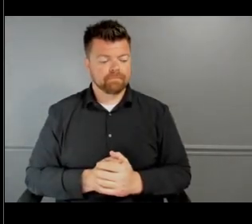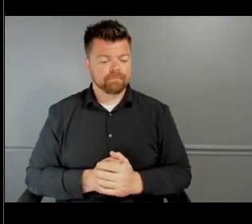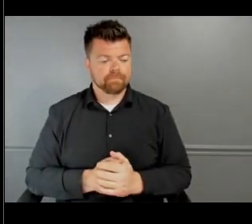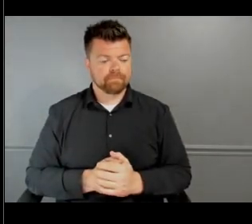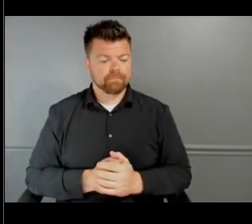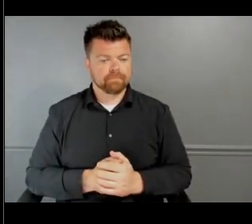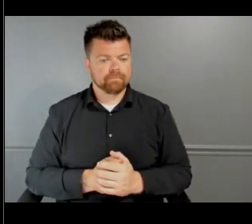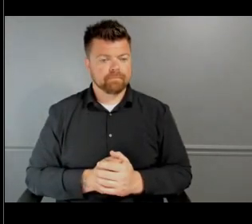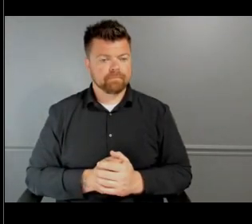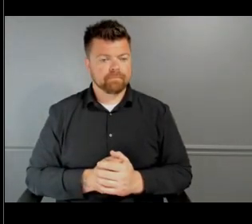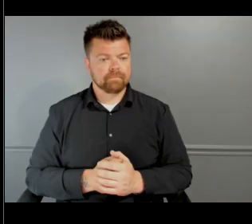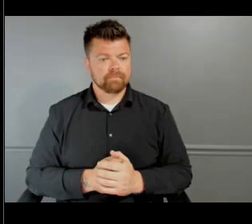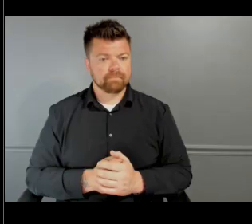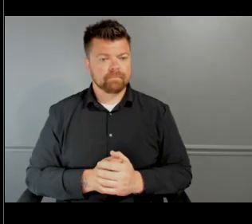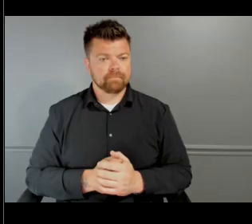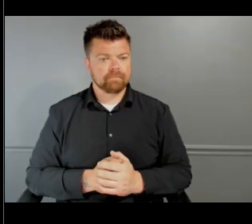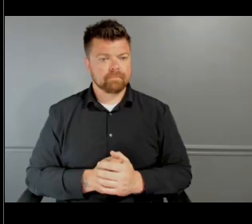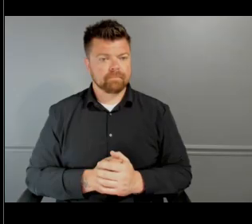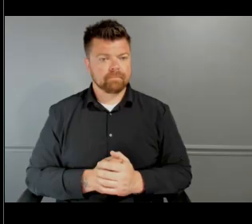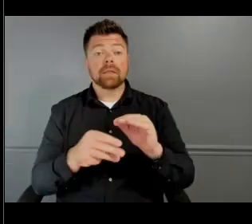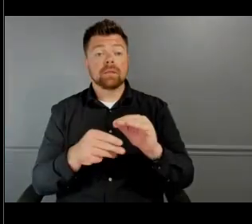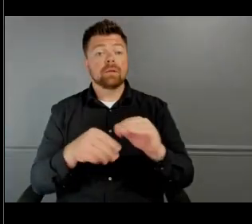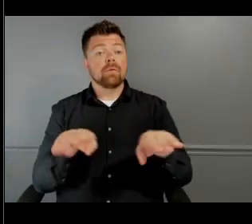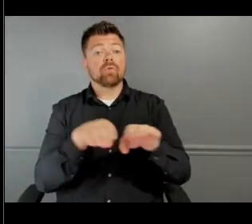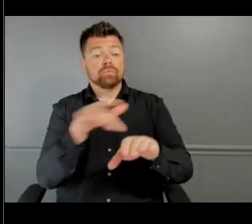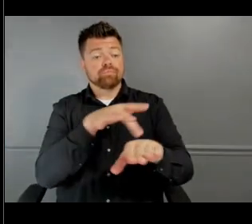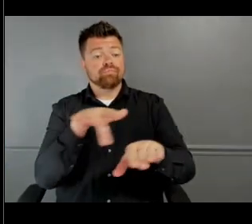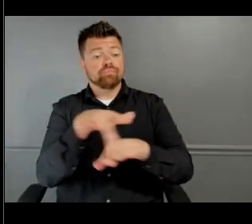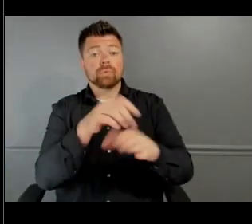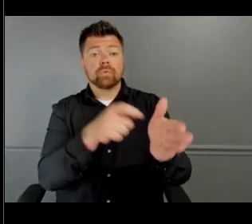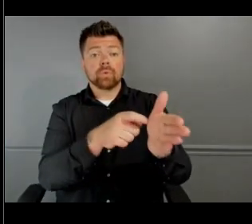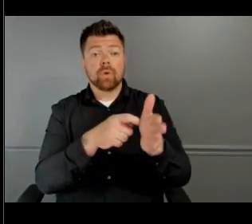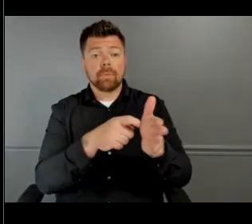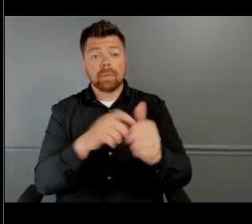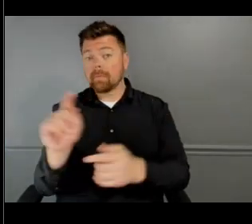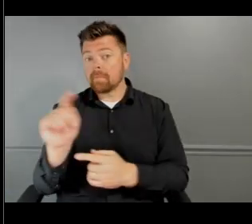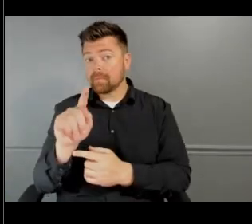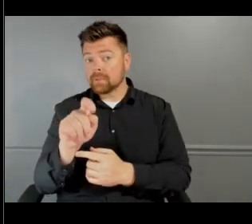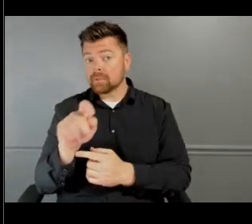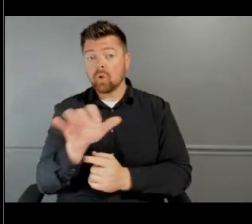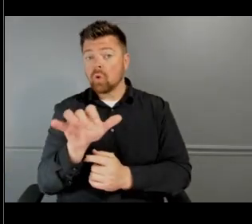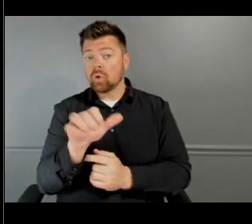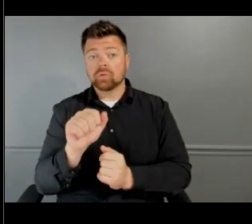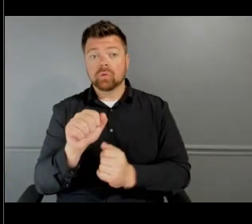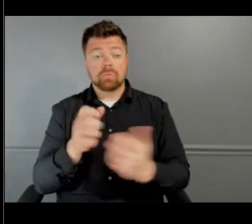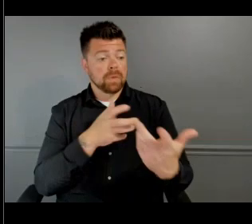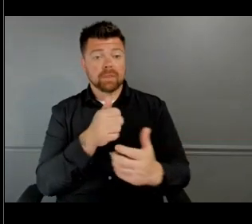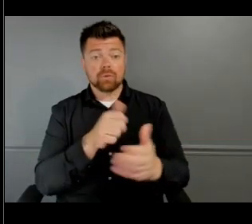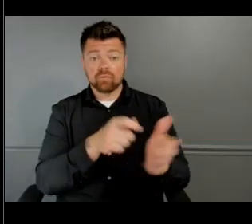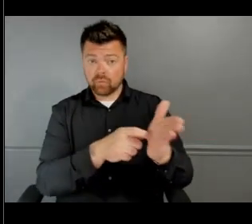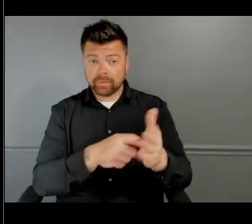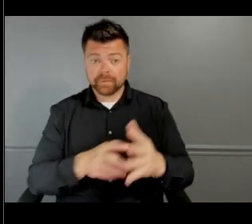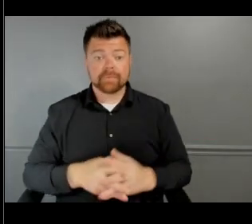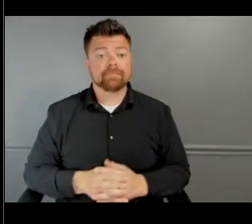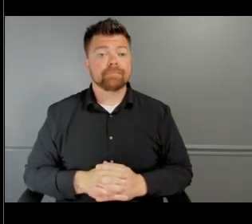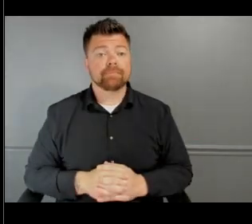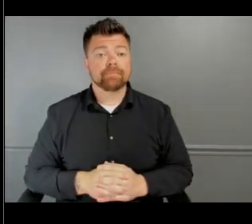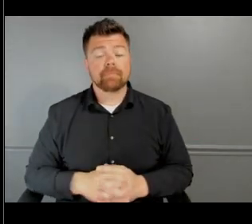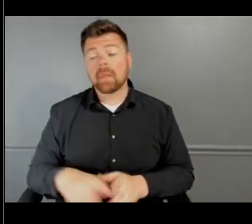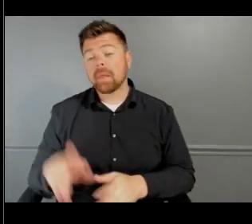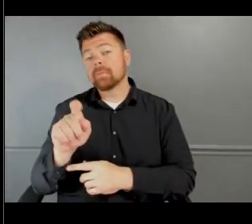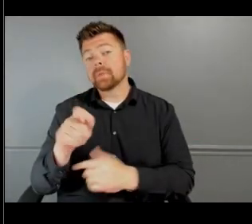In addition to floor space requirements, bathrooms must also meet other requirements. Bathrooms must